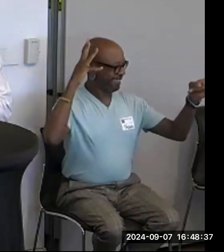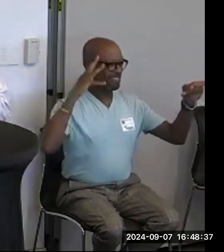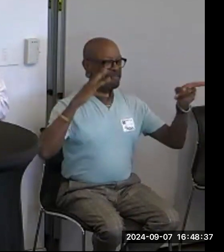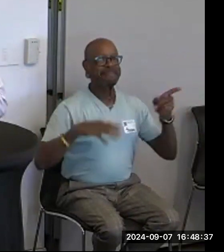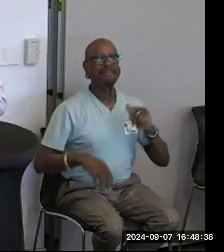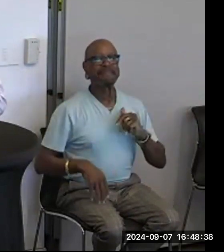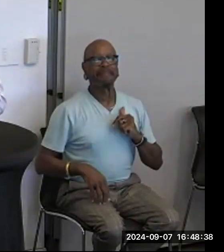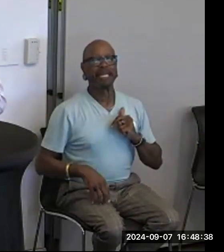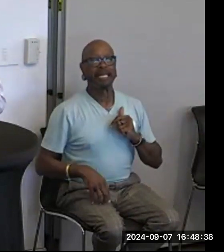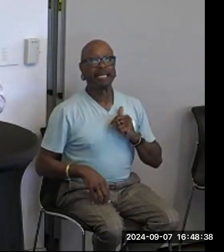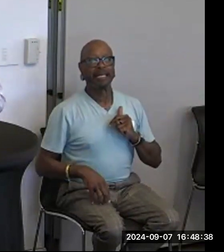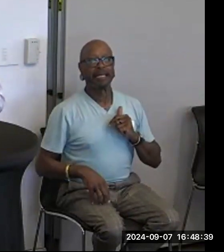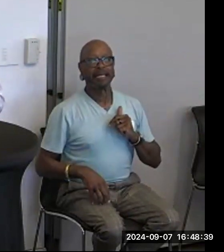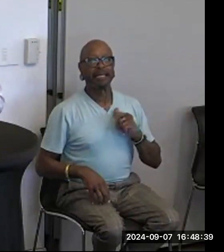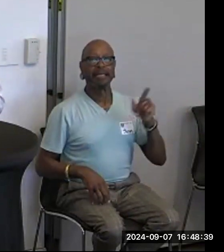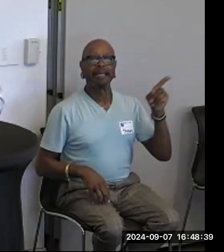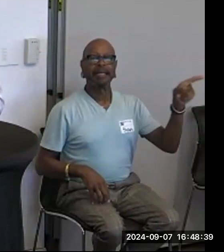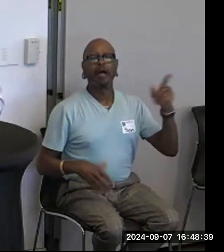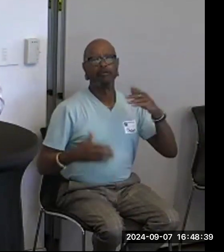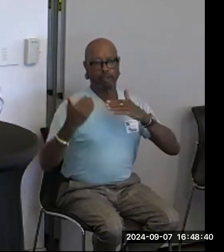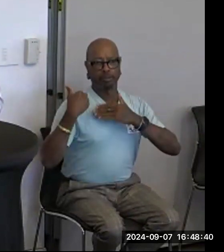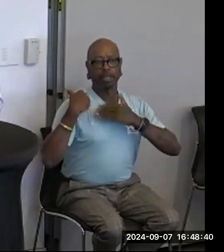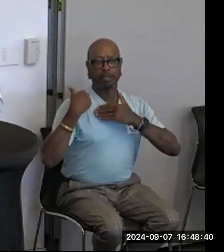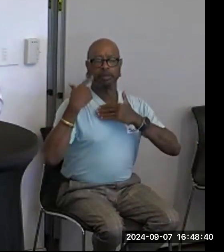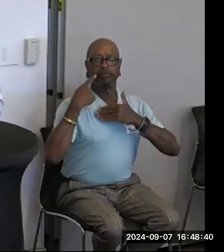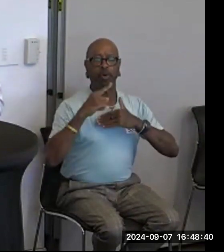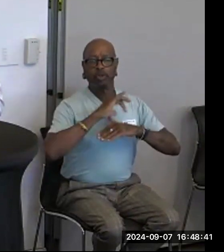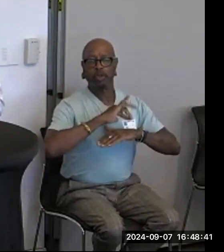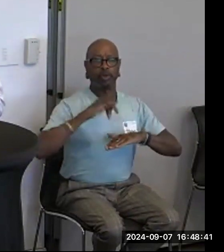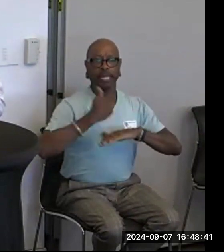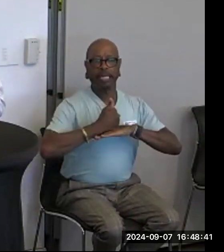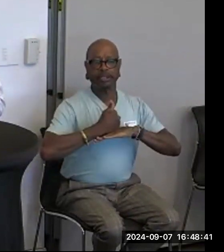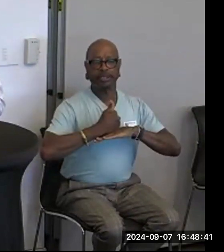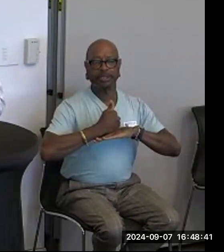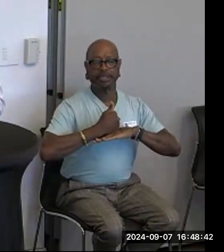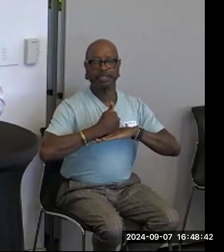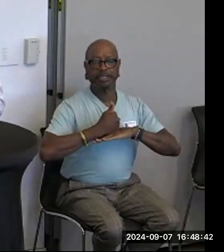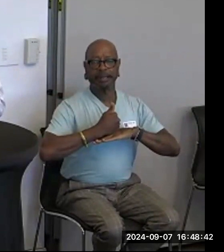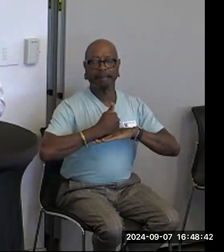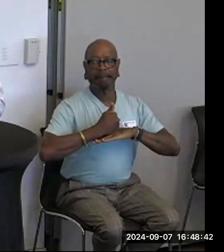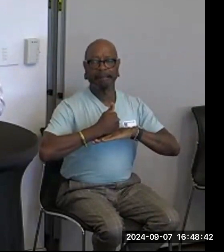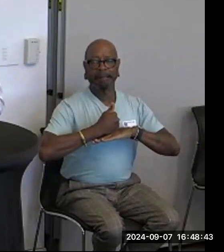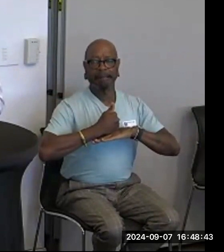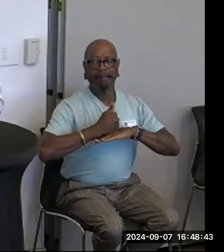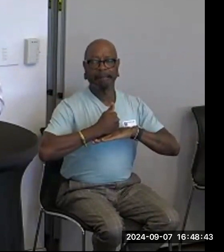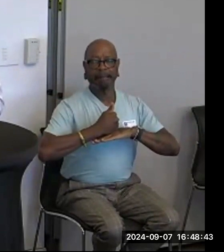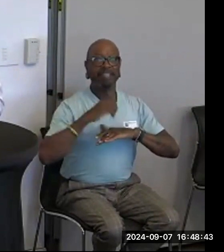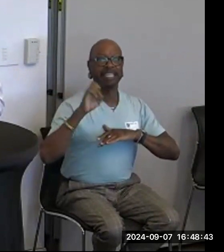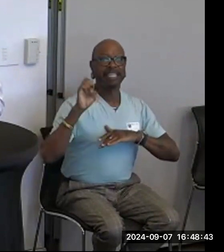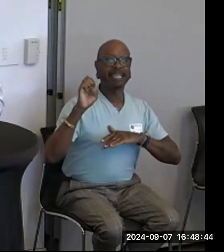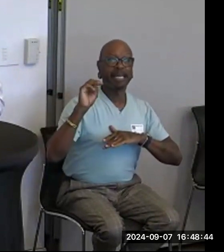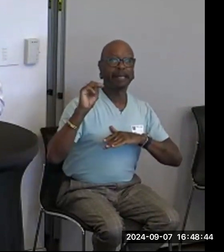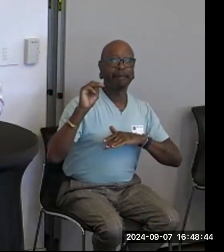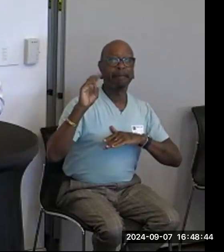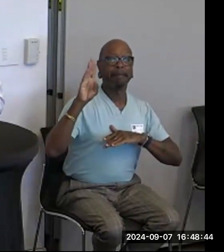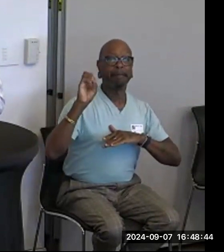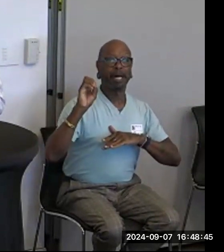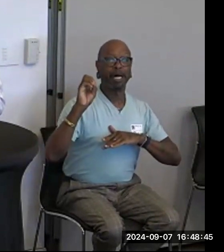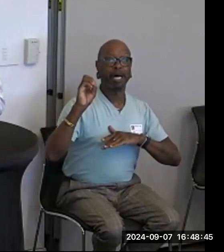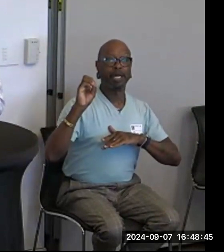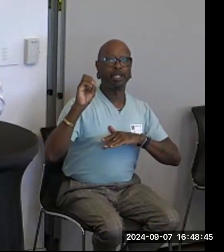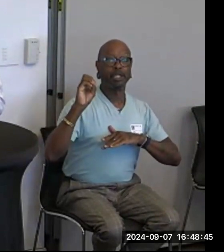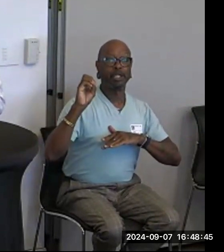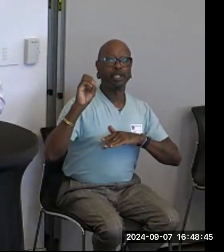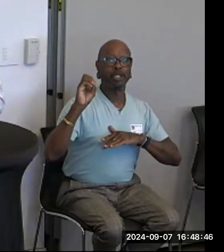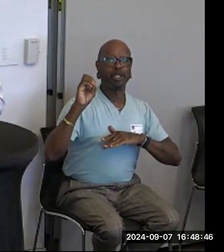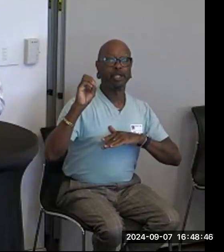John Gardner is responsible for the creation of the embossers that create